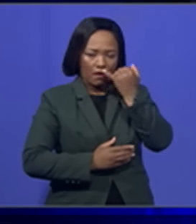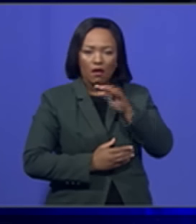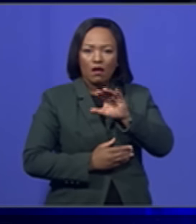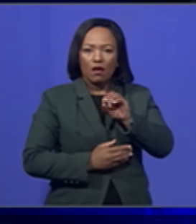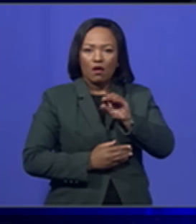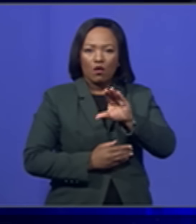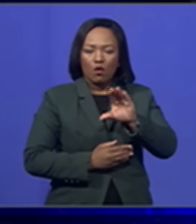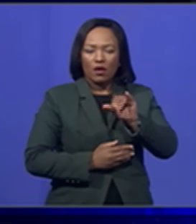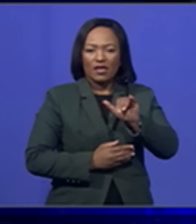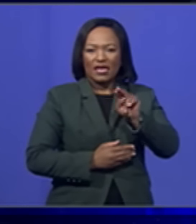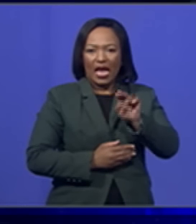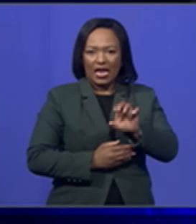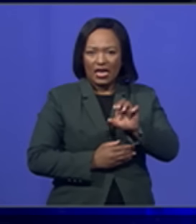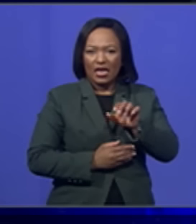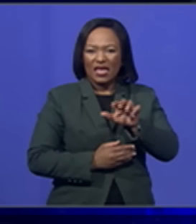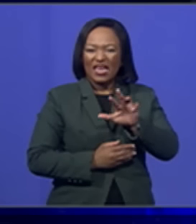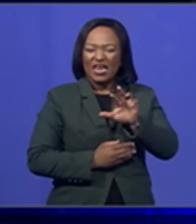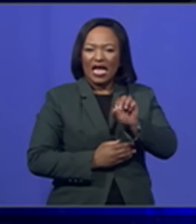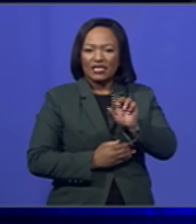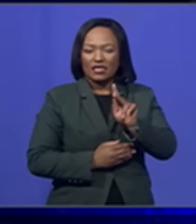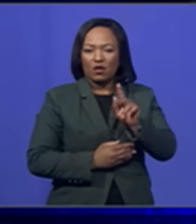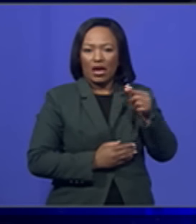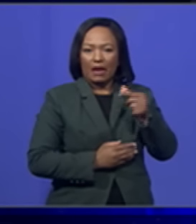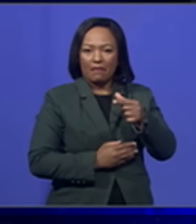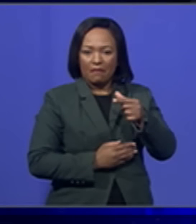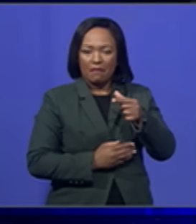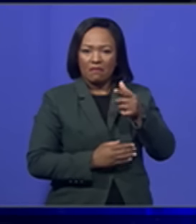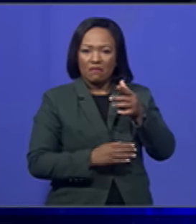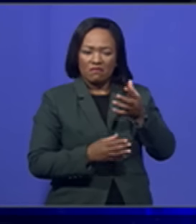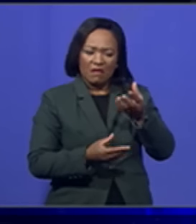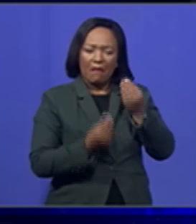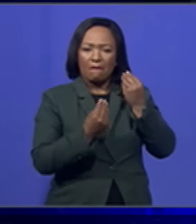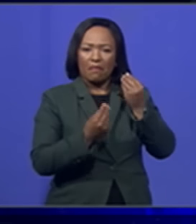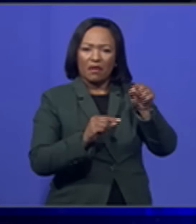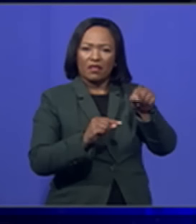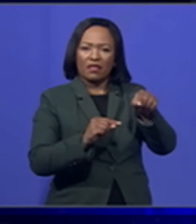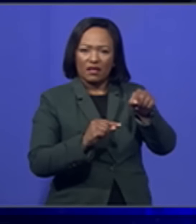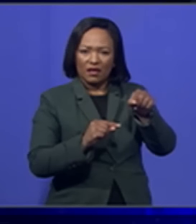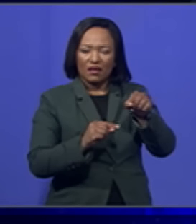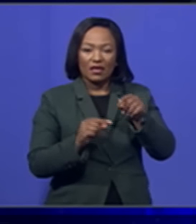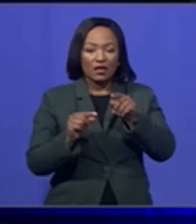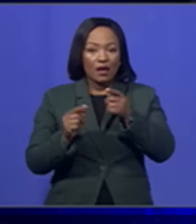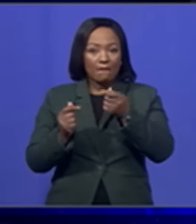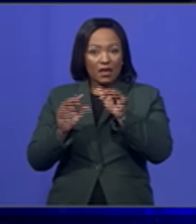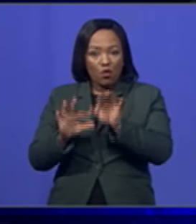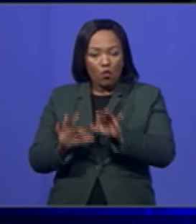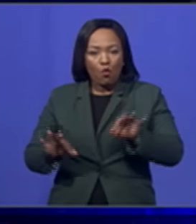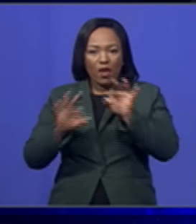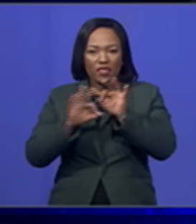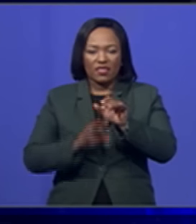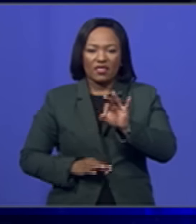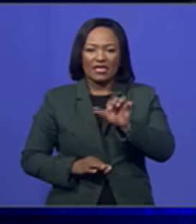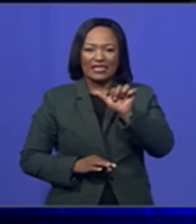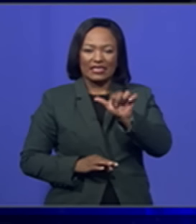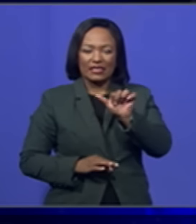bang dikilogramo tse 90 le boleng ba diranta tse di ka bang dimilione tse 36 boemakepeng ba